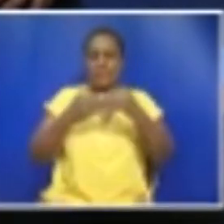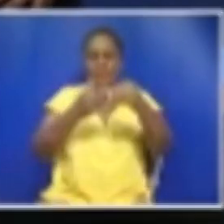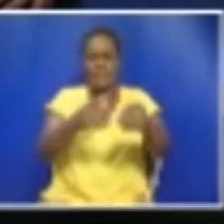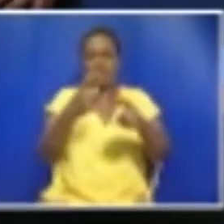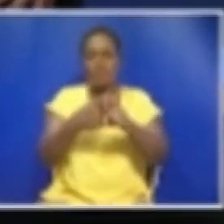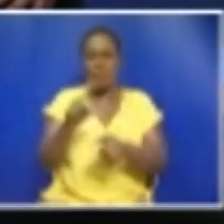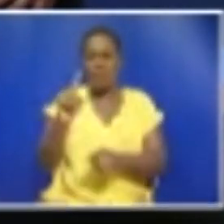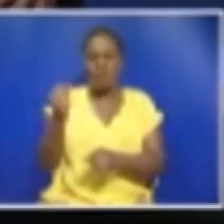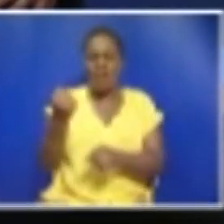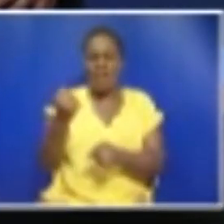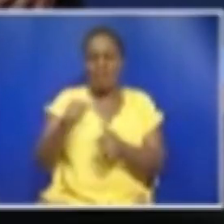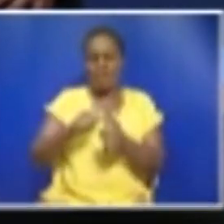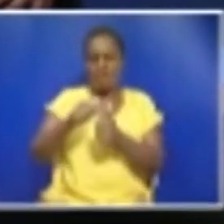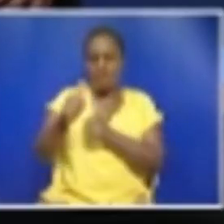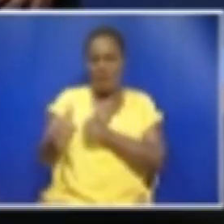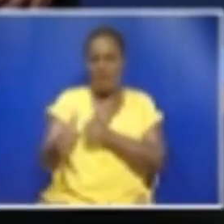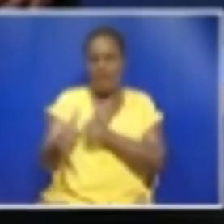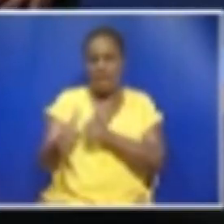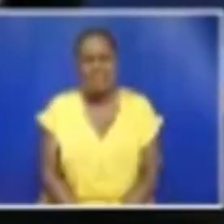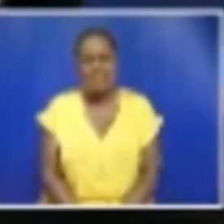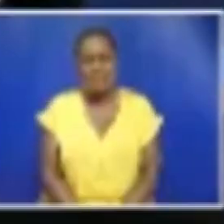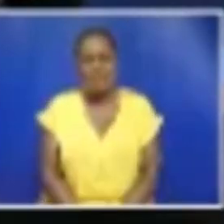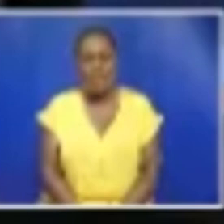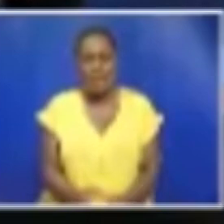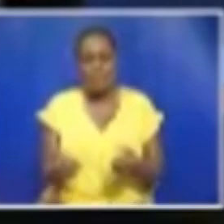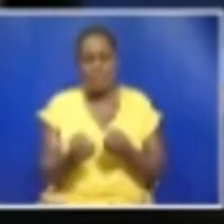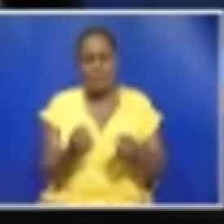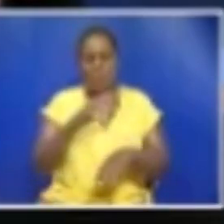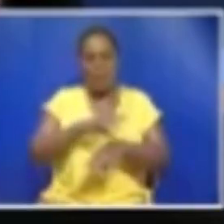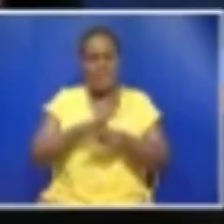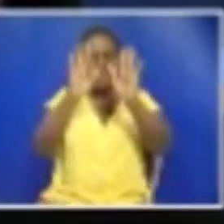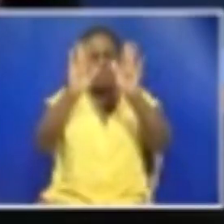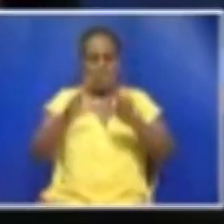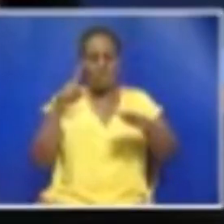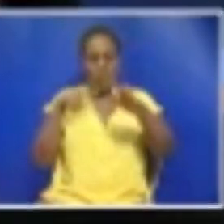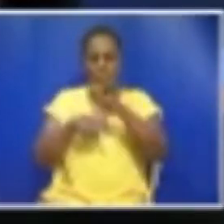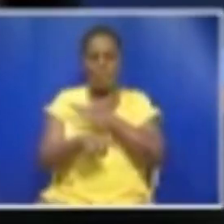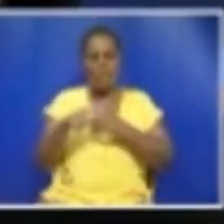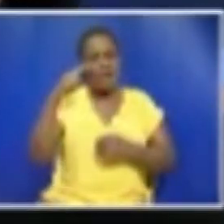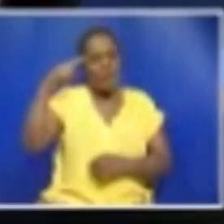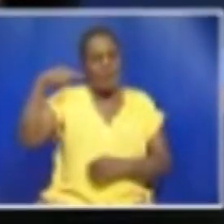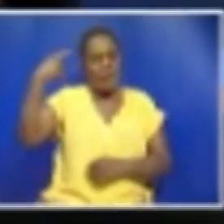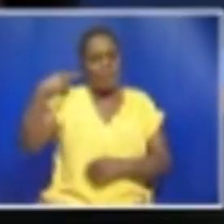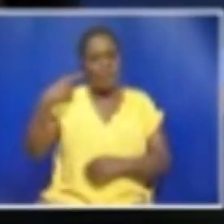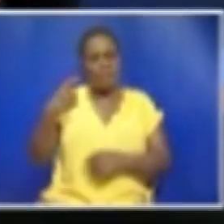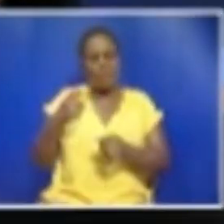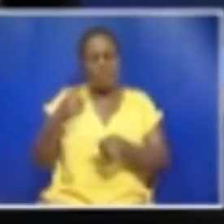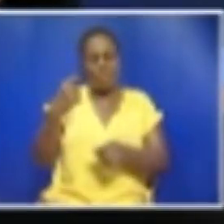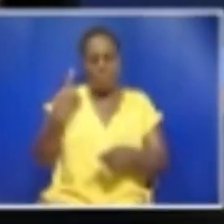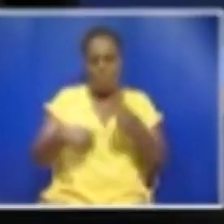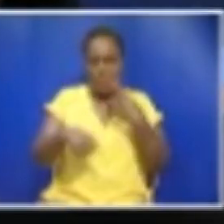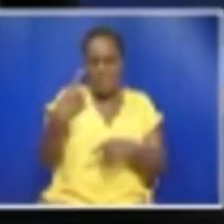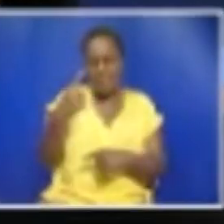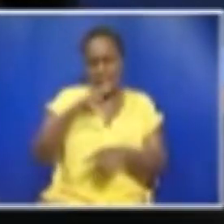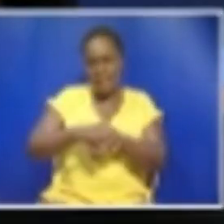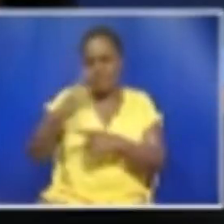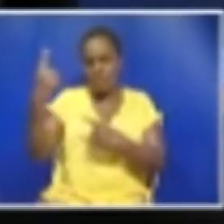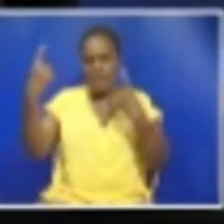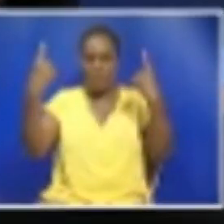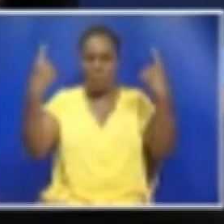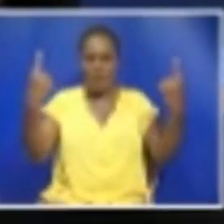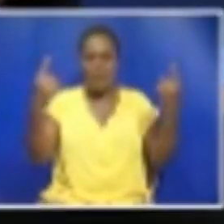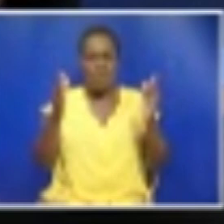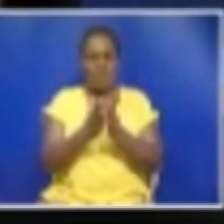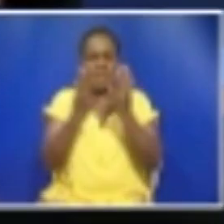the 5-kilometer mark, aided by pacemakers, scored an important goal as Kariobangi Sharks came from a goal down to draw 1-1